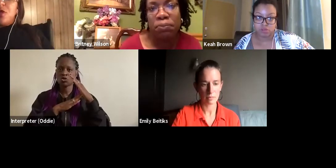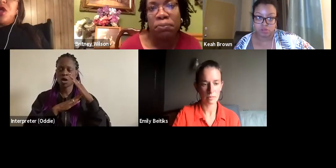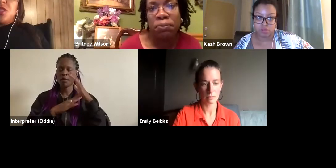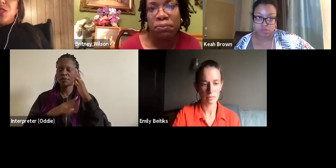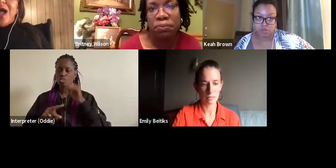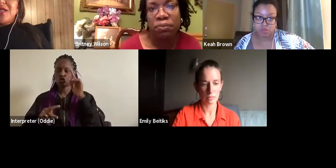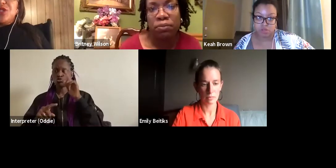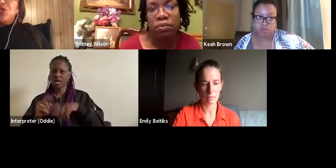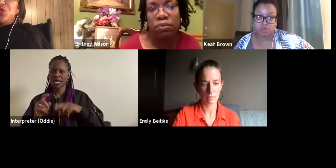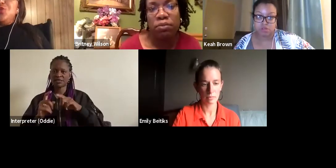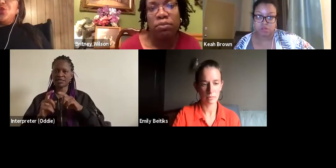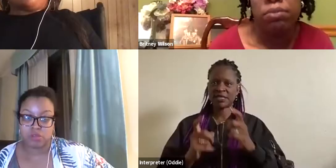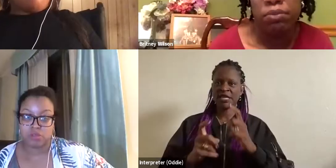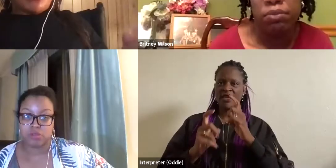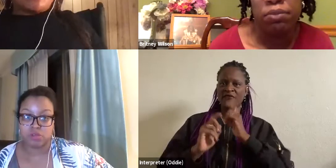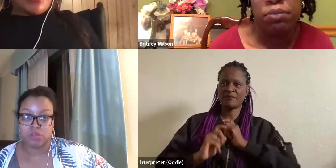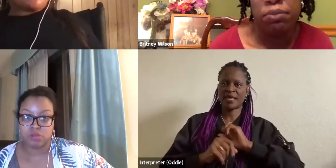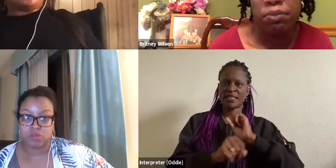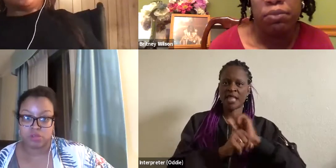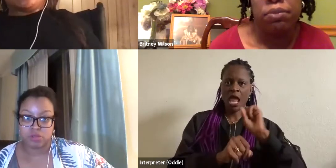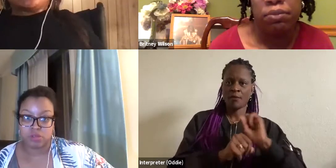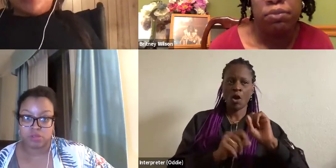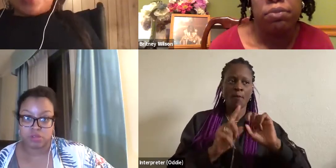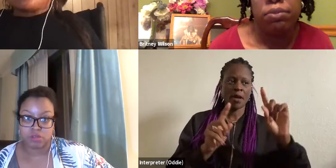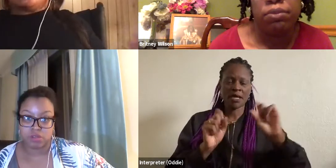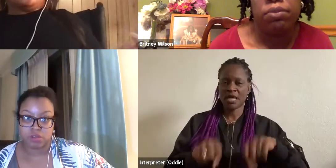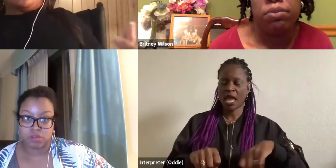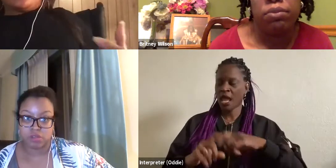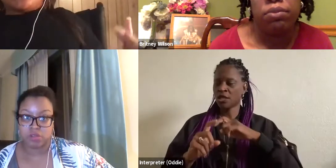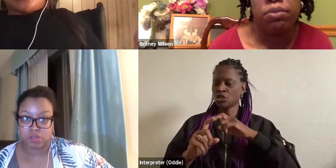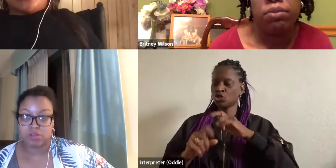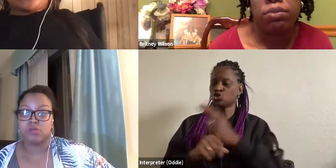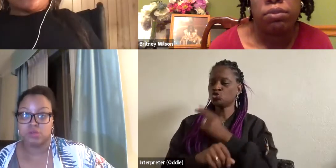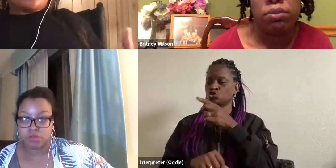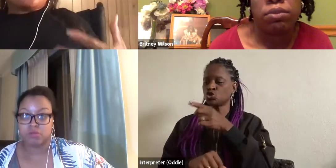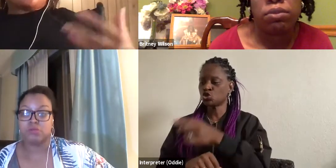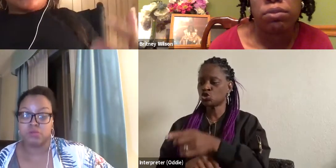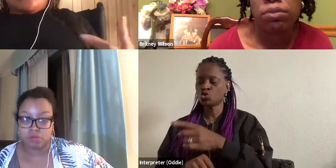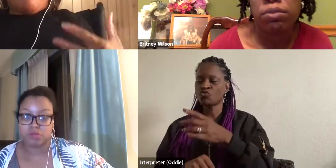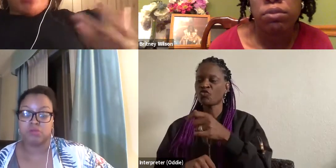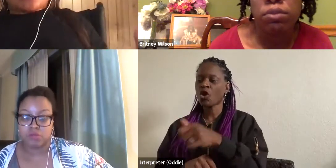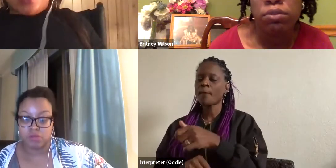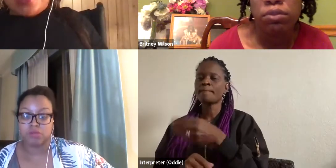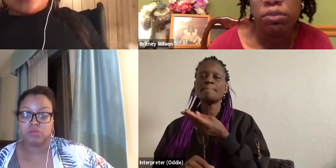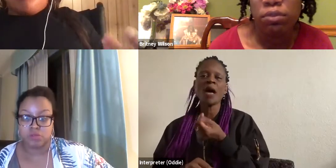labor, then I can use you for money. I can put you in exhibits, you know, and things of that nature to really